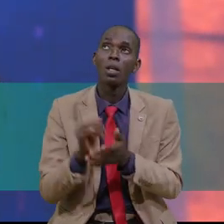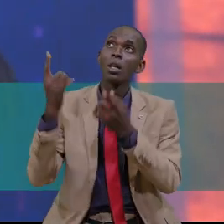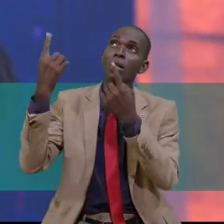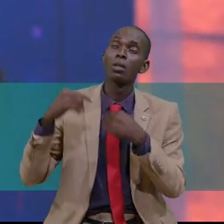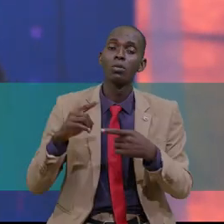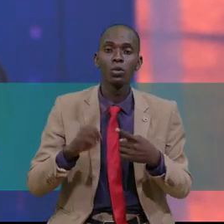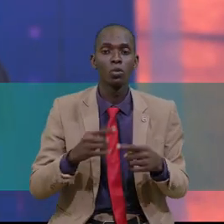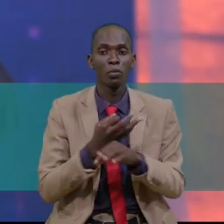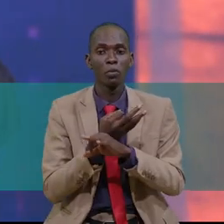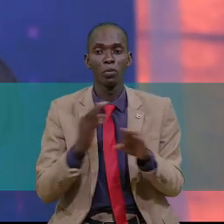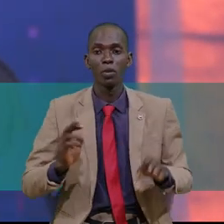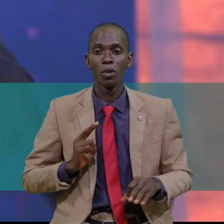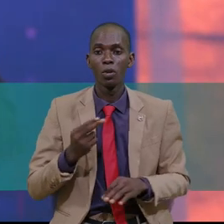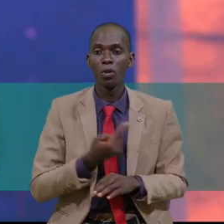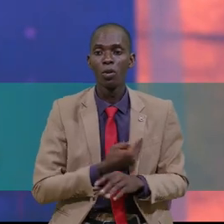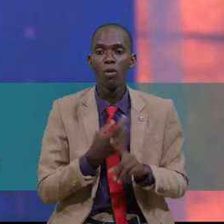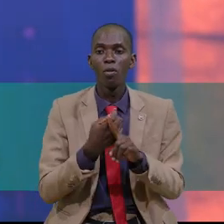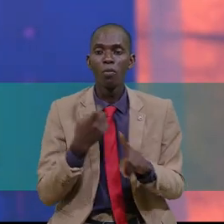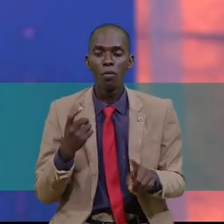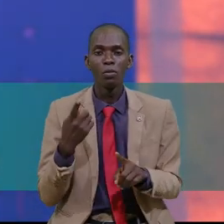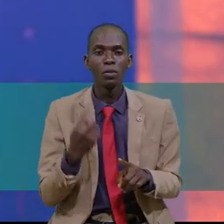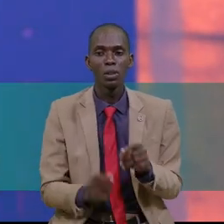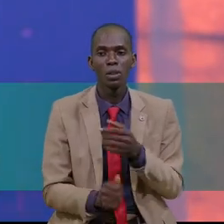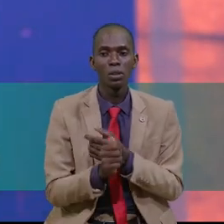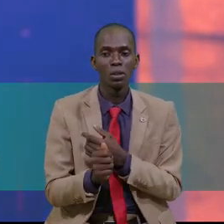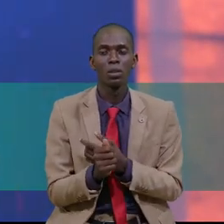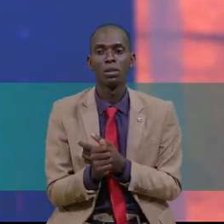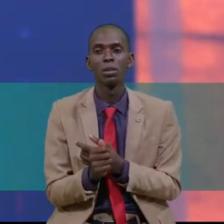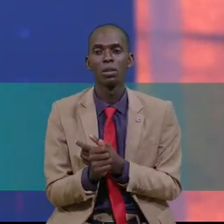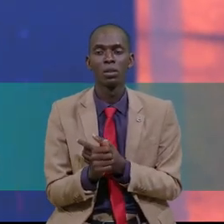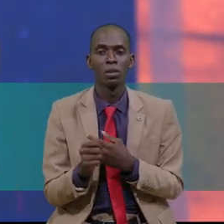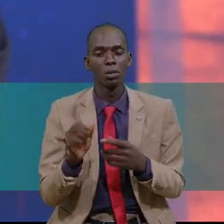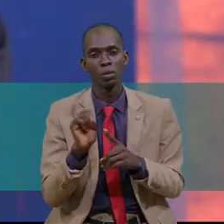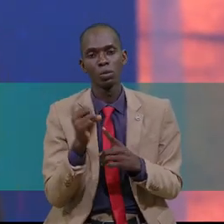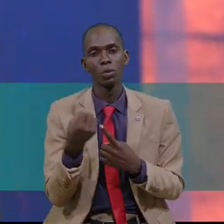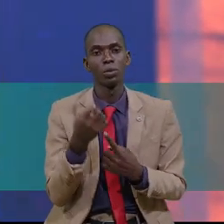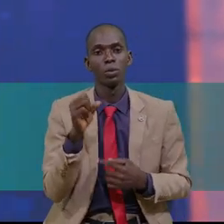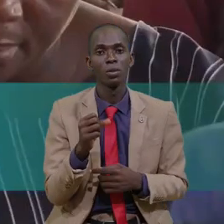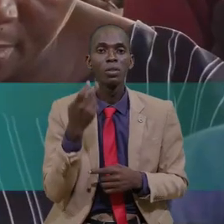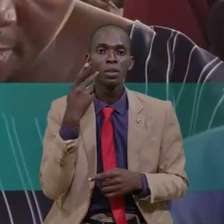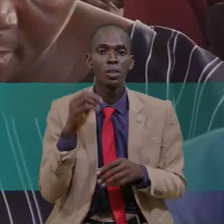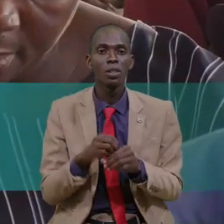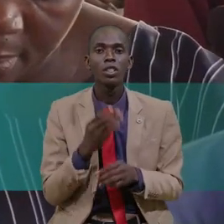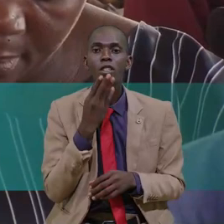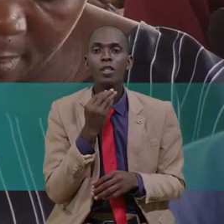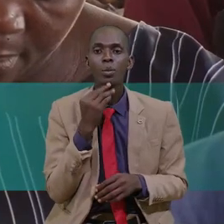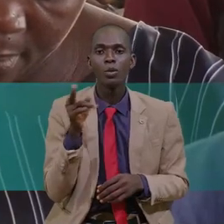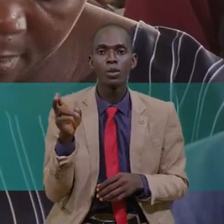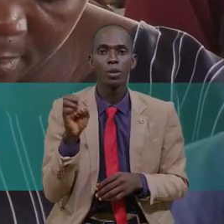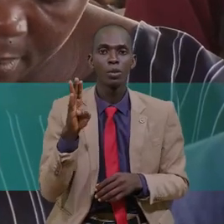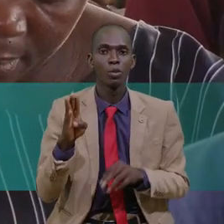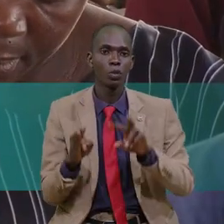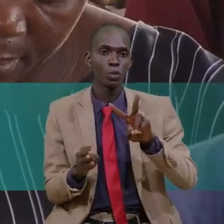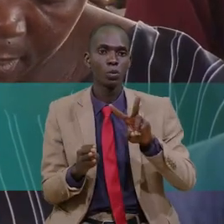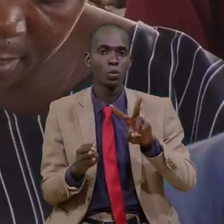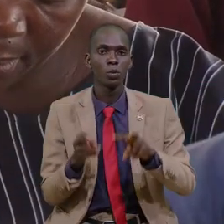emancipate us from endangered situations. We're looking at Hebrews chapter 2, and we're reading